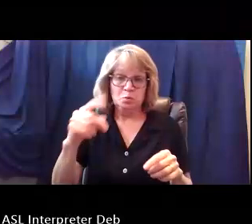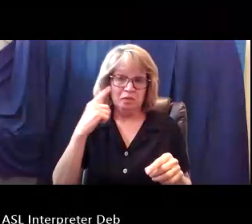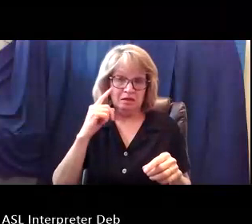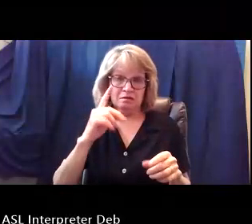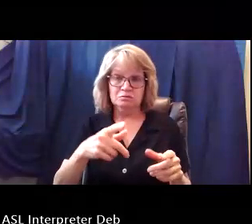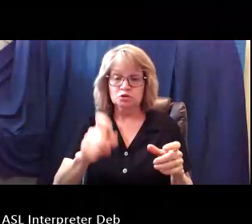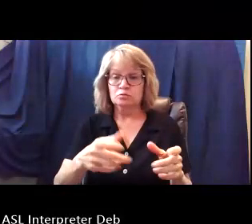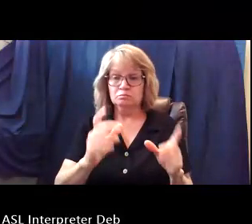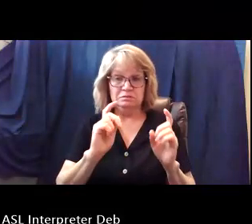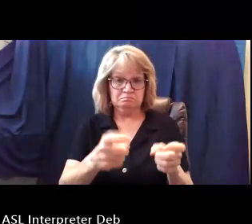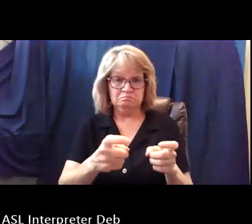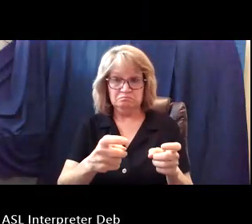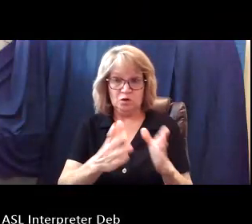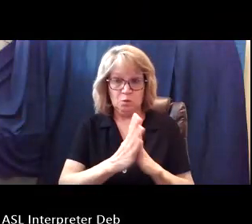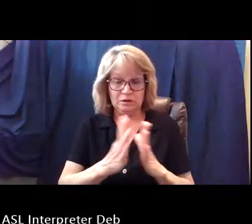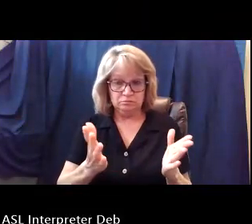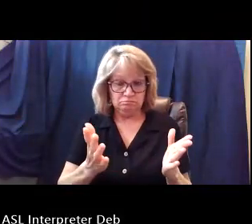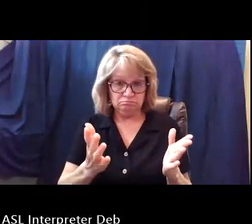granted?